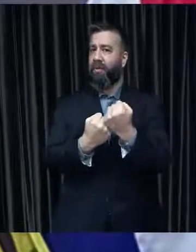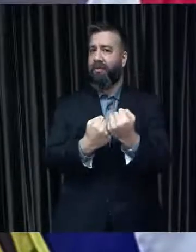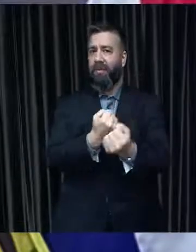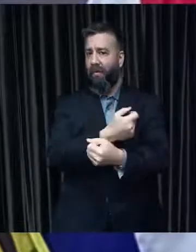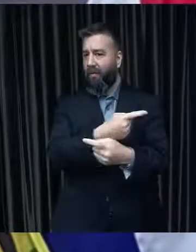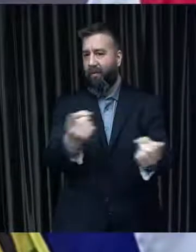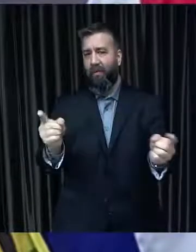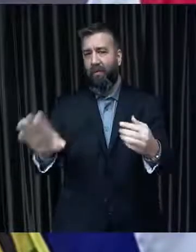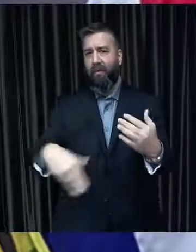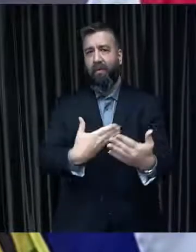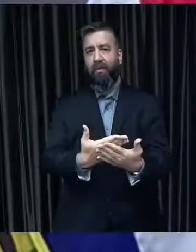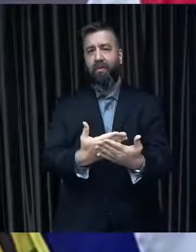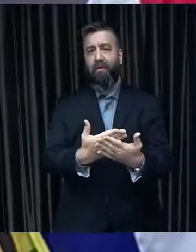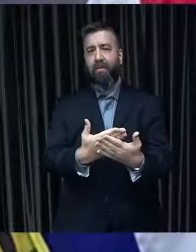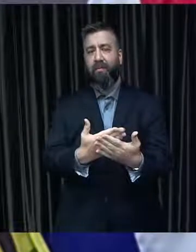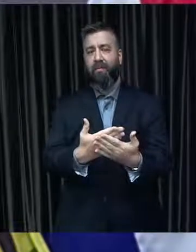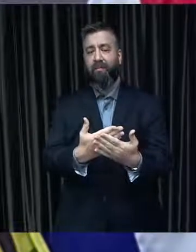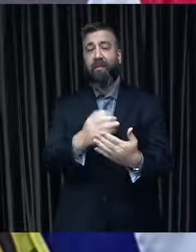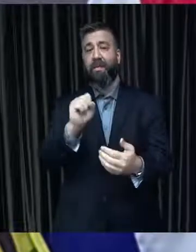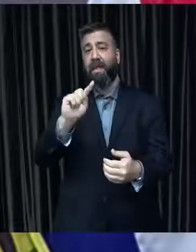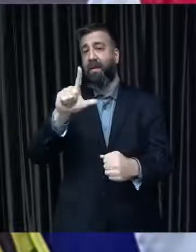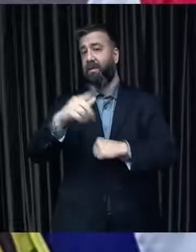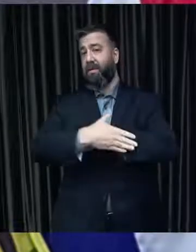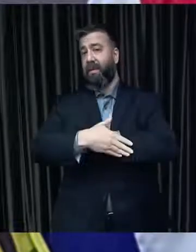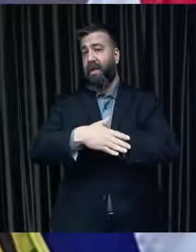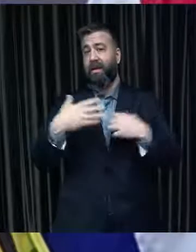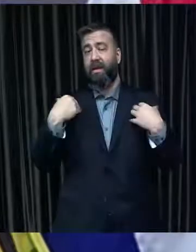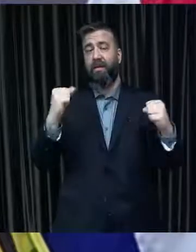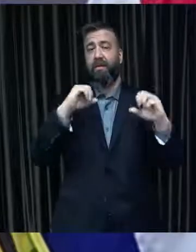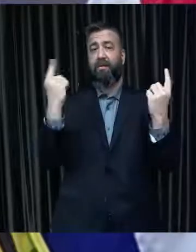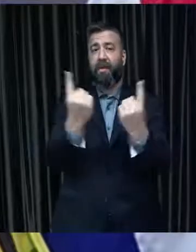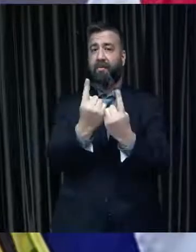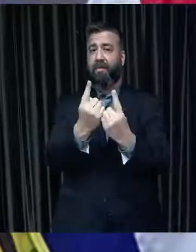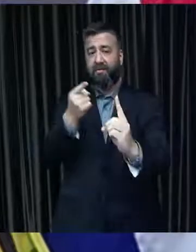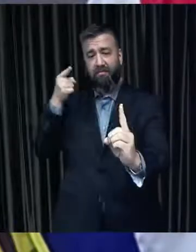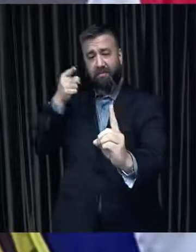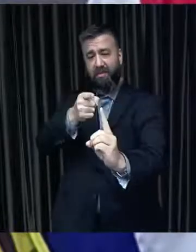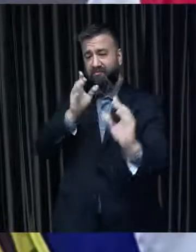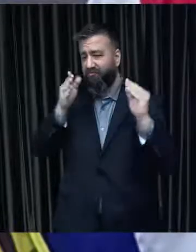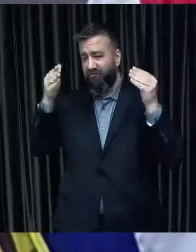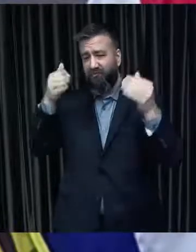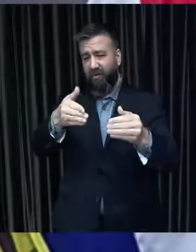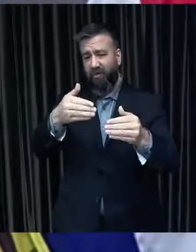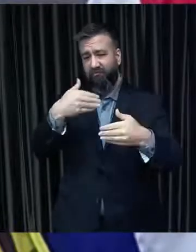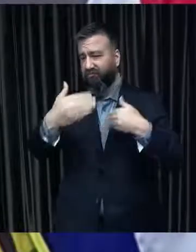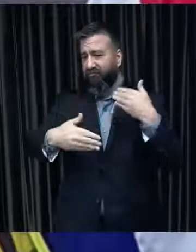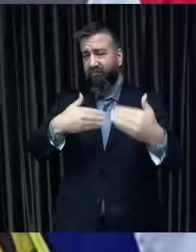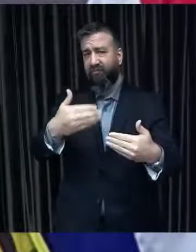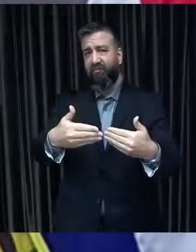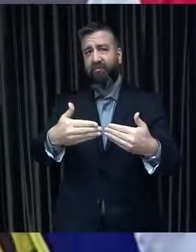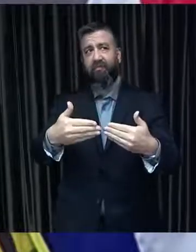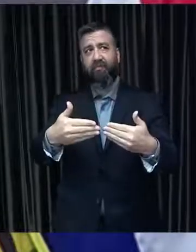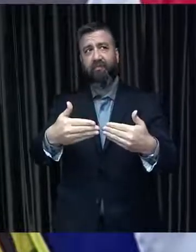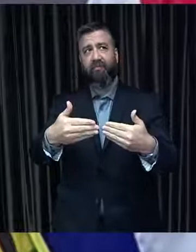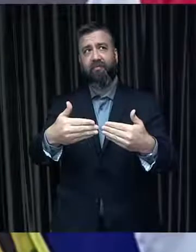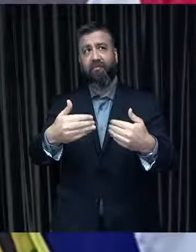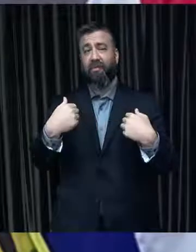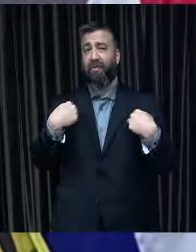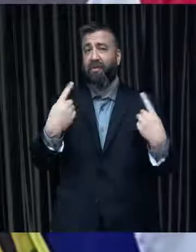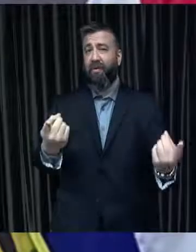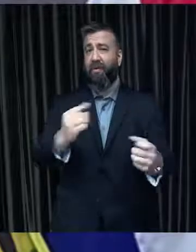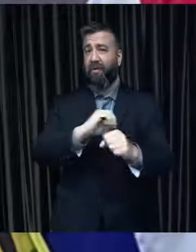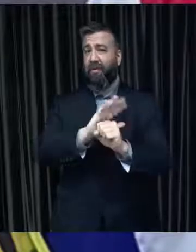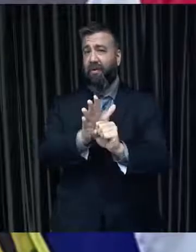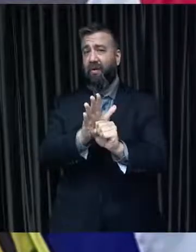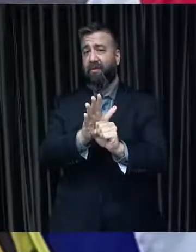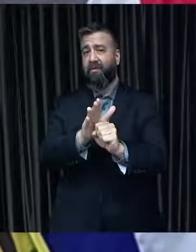has not wavered from its mission. For the past year, it's been leading the response to this pandemic, which has taken the lives of